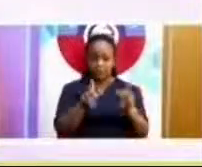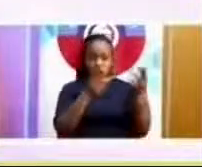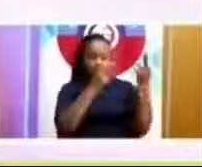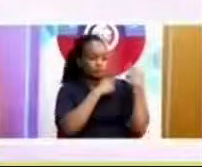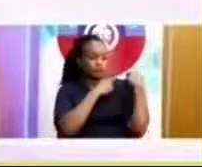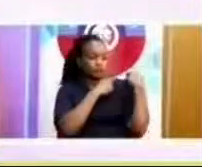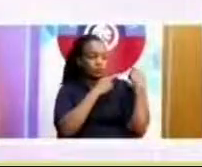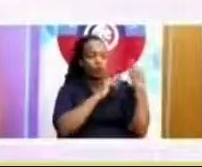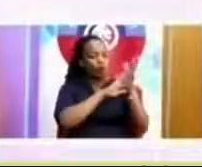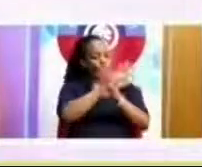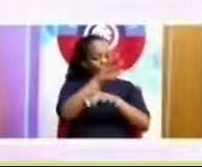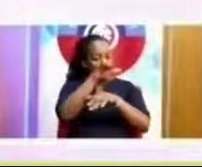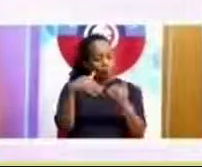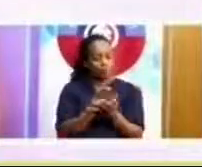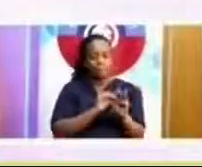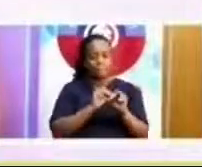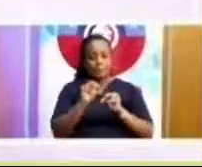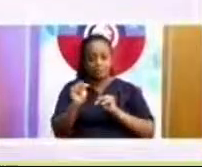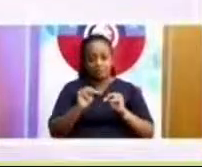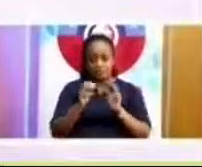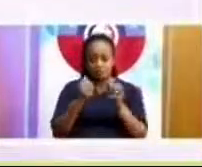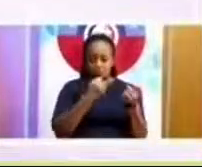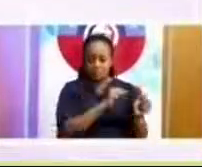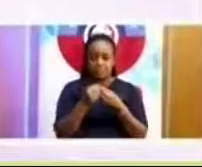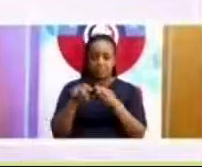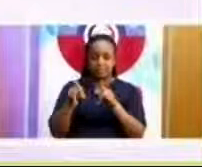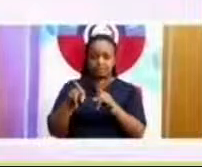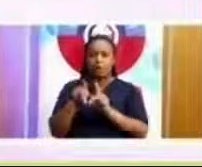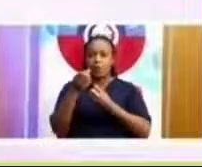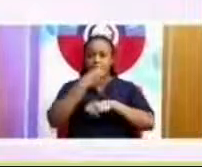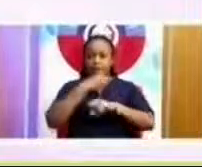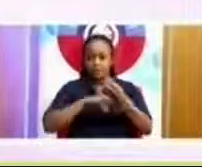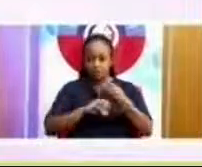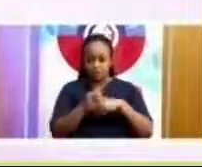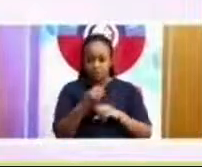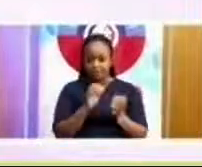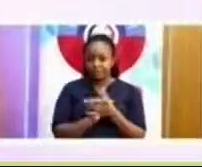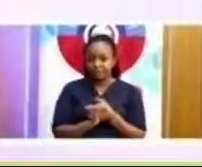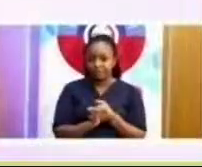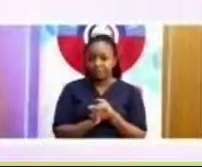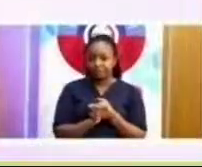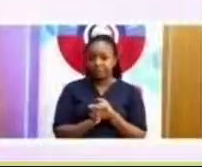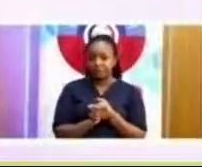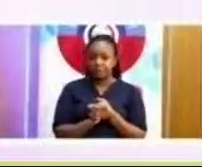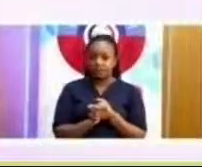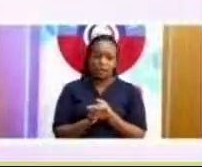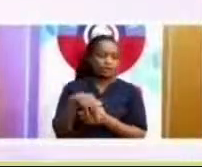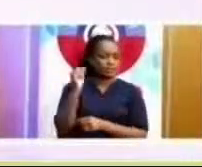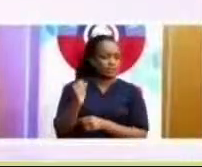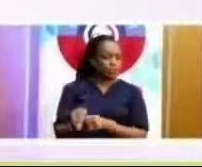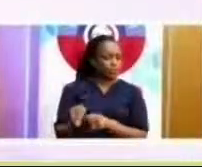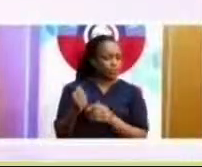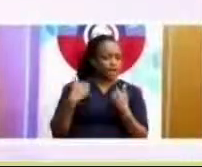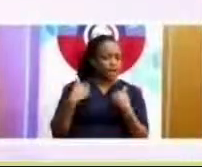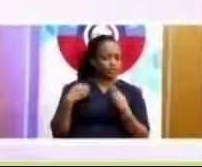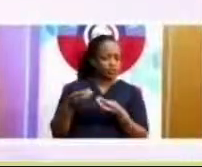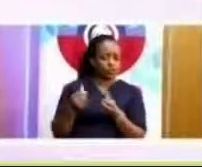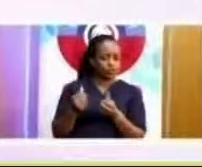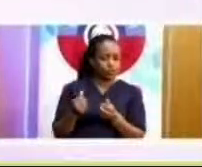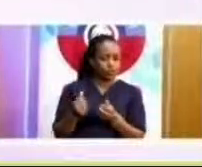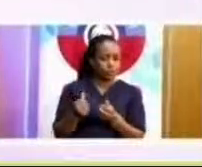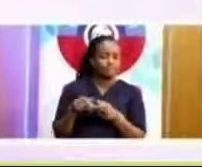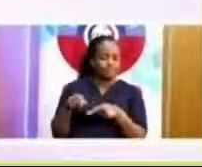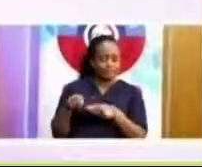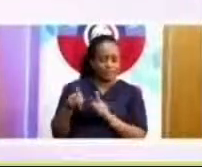management, strategy, and operations. Does the South have solutions? He believes so, and is a big proponent